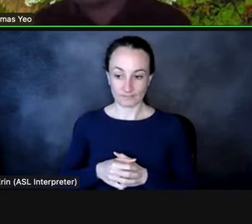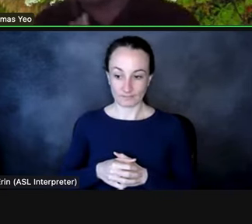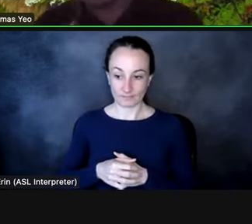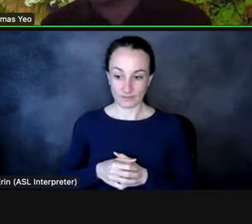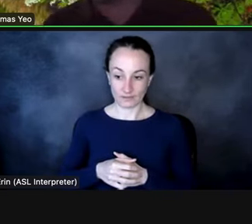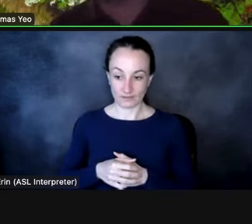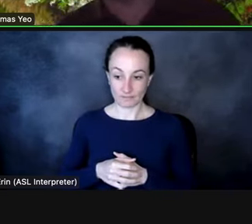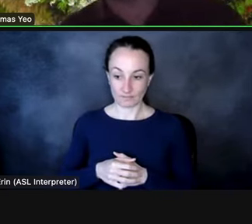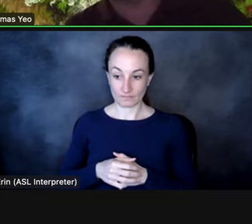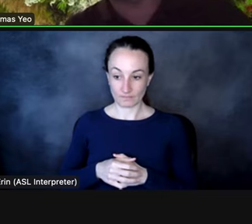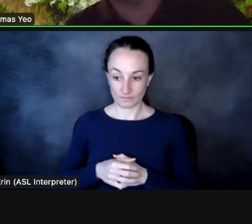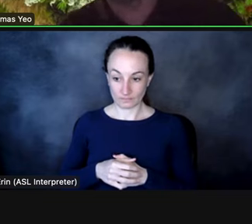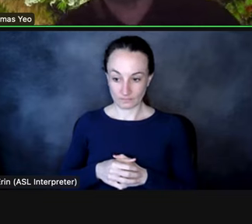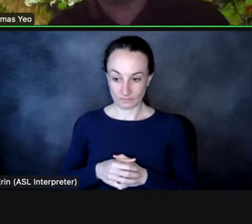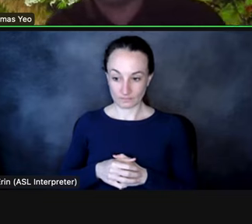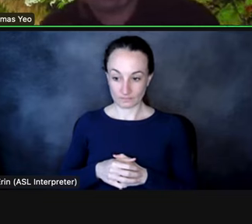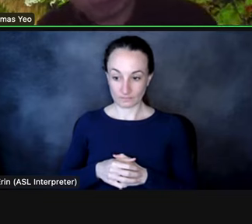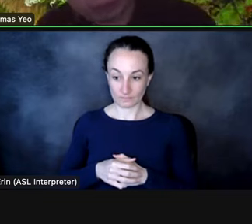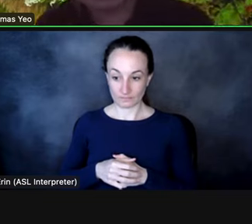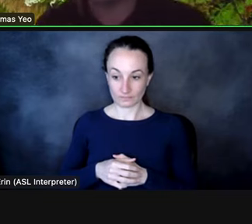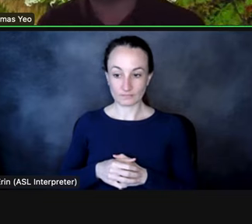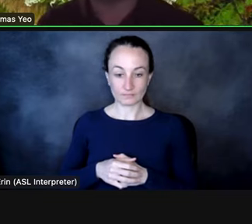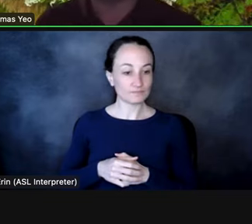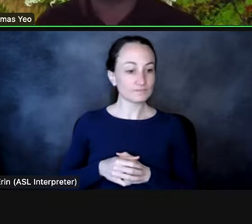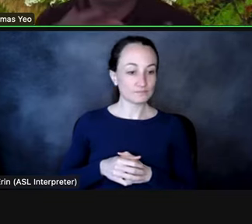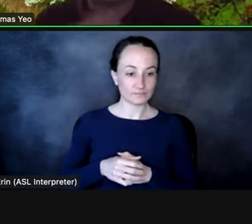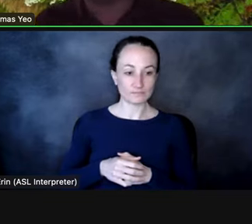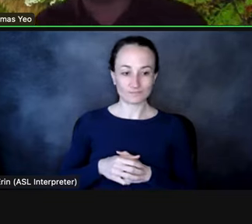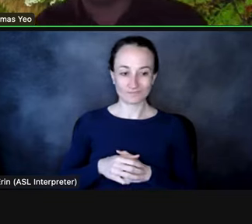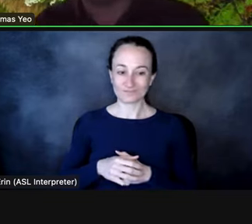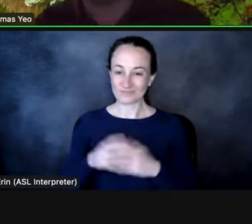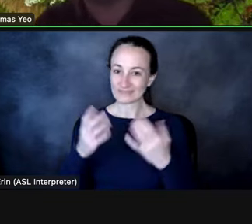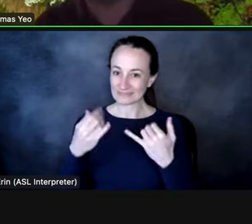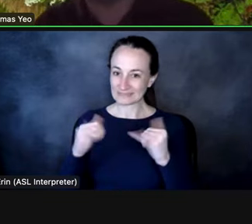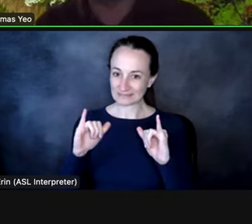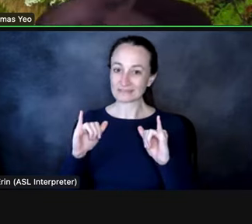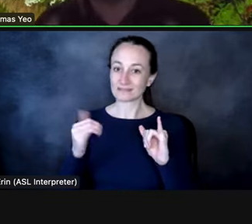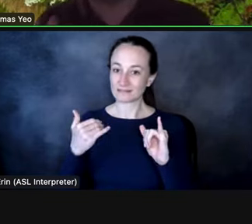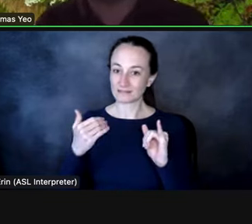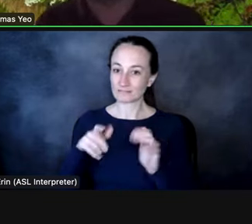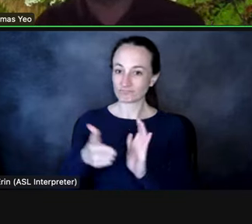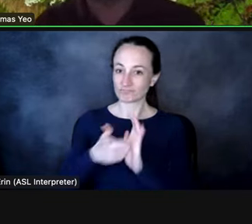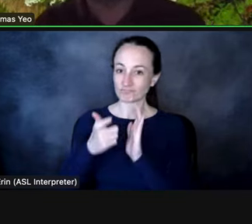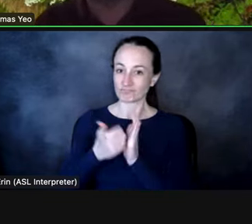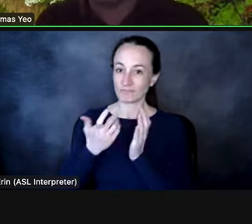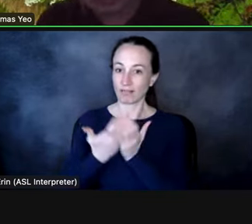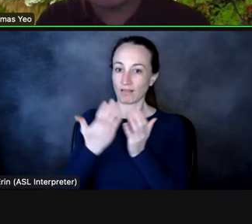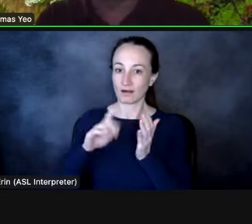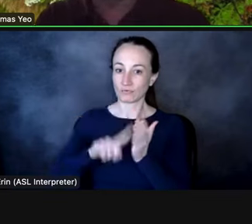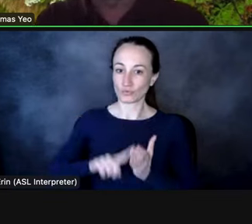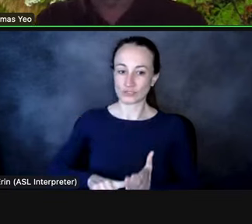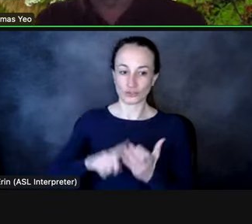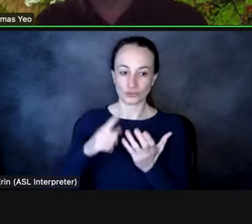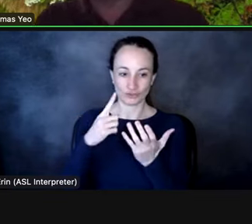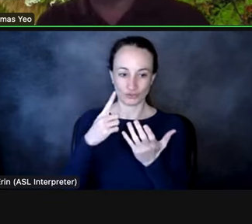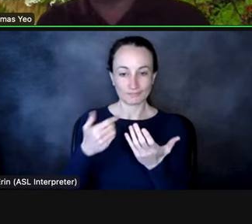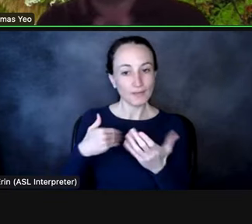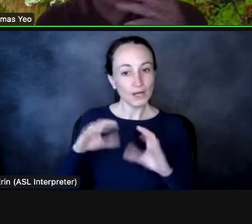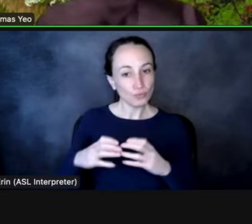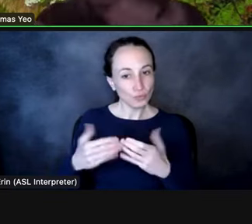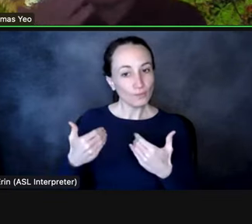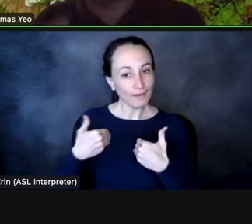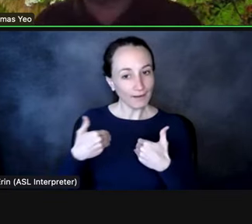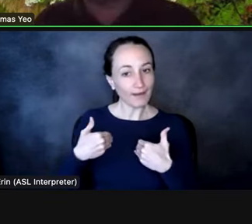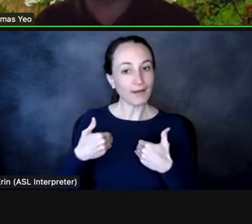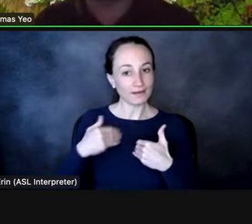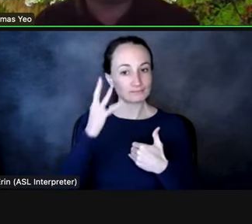However, there's still a long way to go in terms of improving prediction performance. My group has experimented with various approaches to improve predictions. And